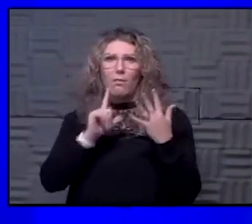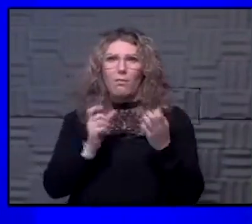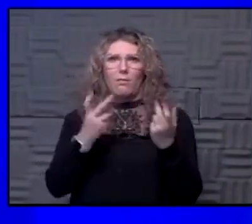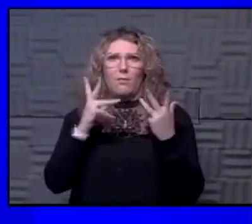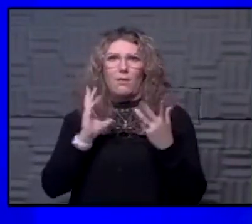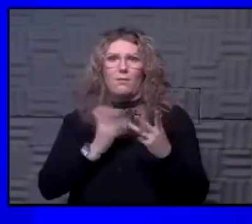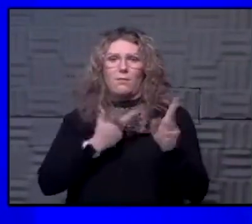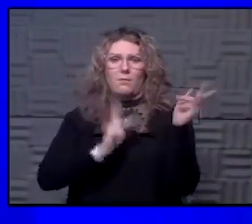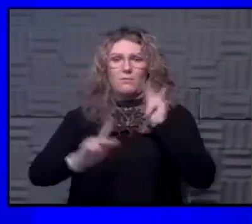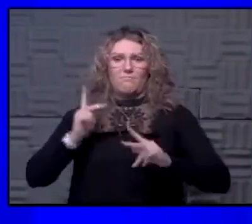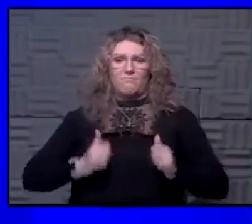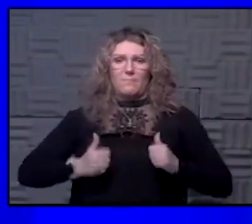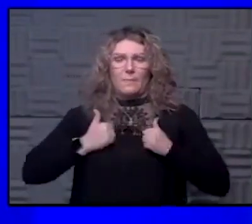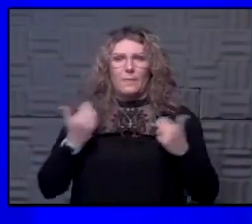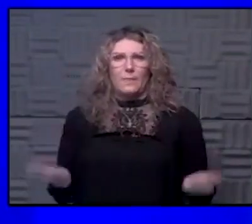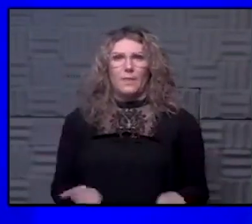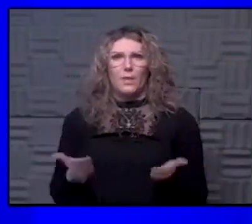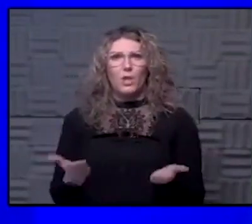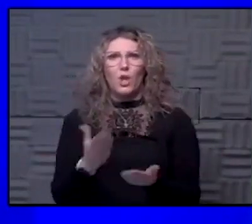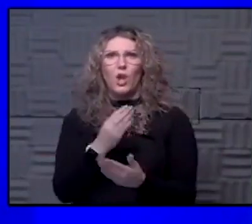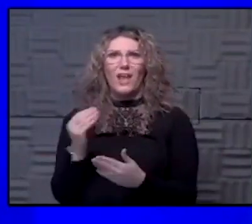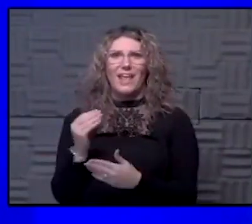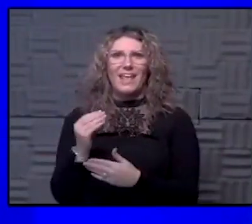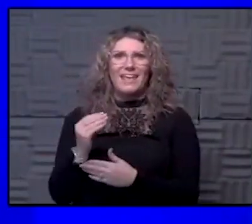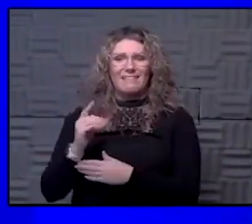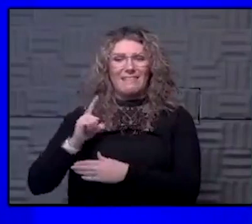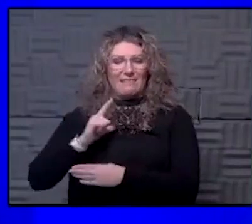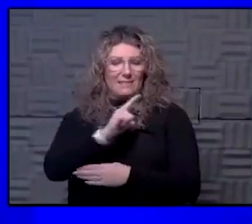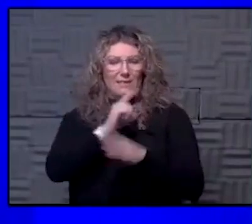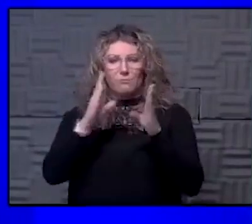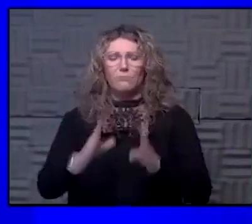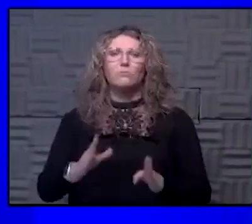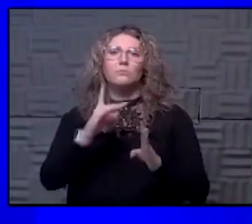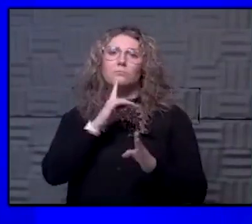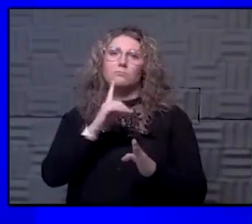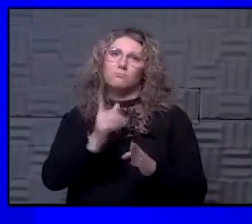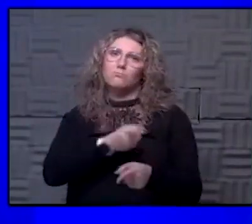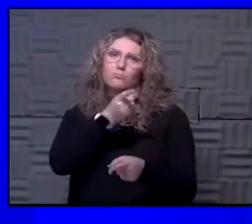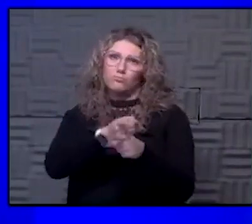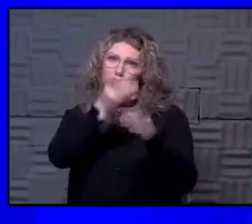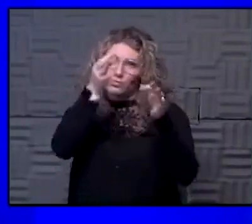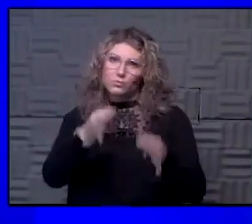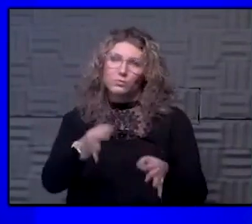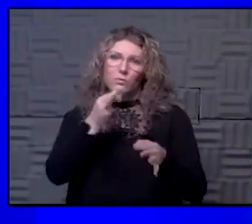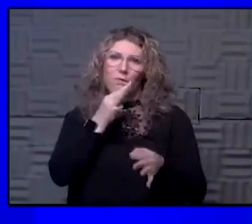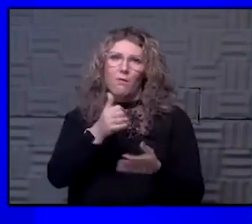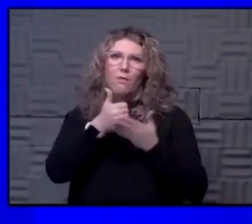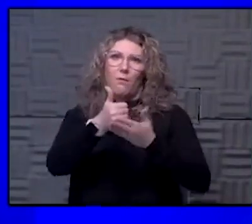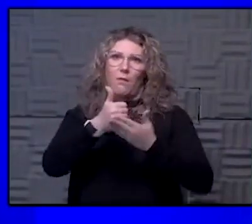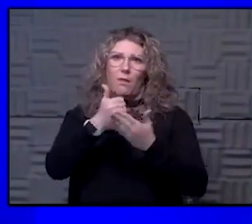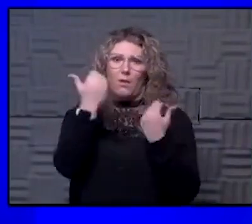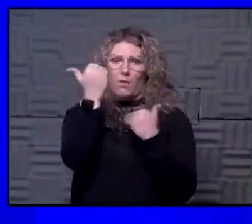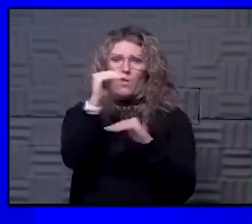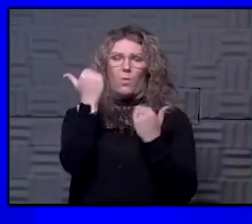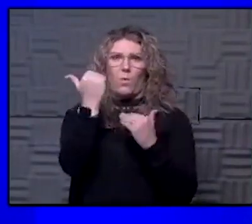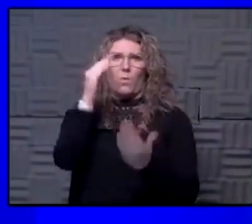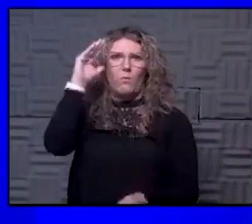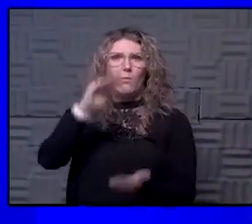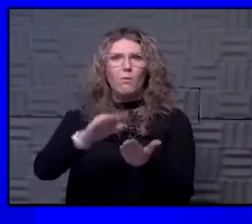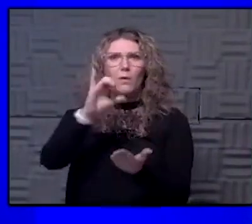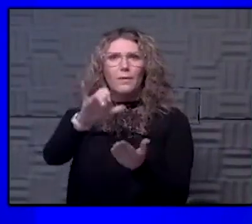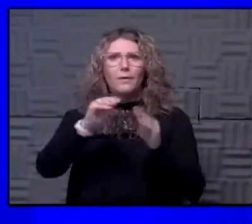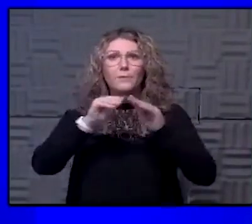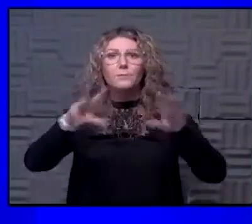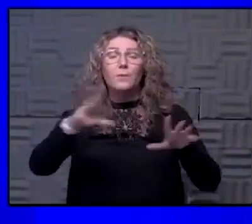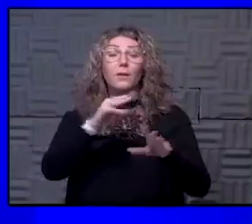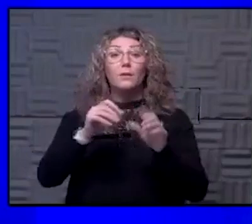citizens and our legislatures have made right decisions to help reduce the amount of spread. And if we can continue to